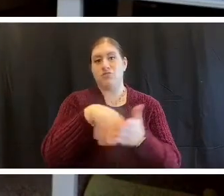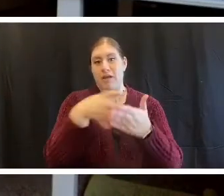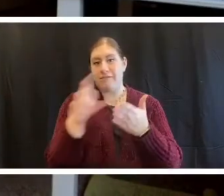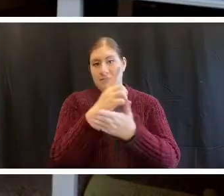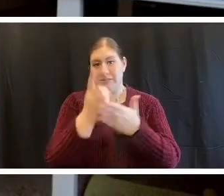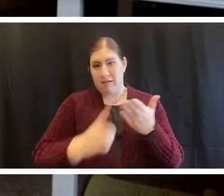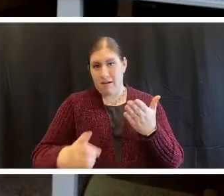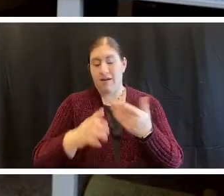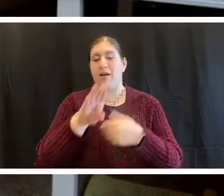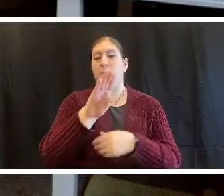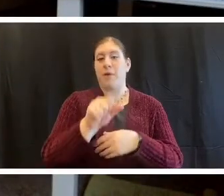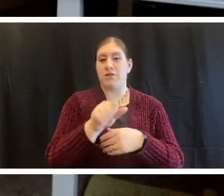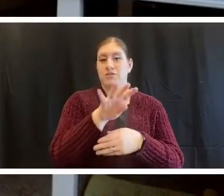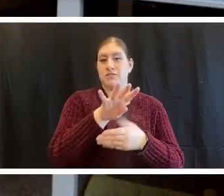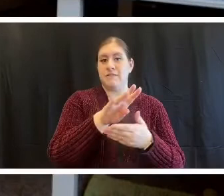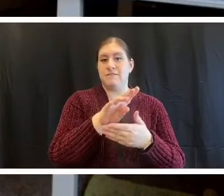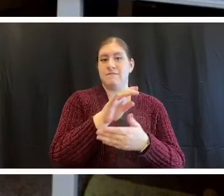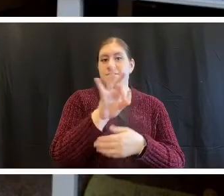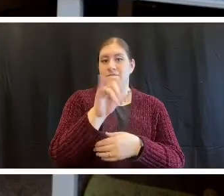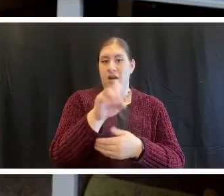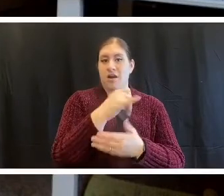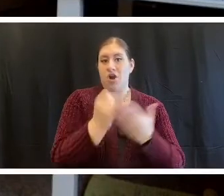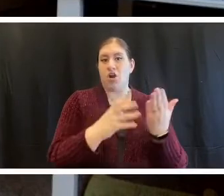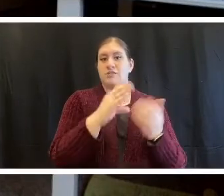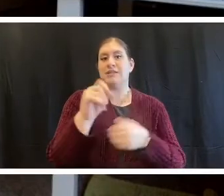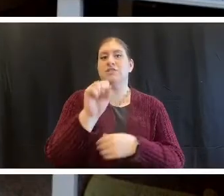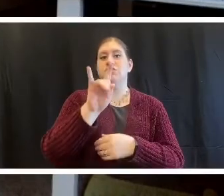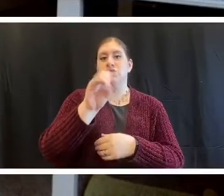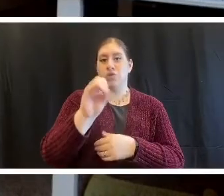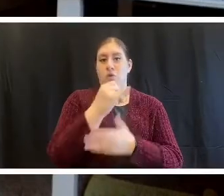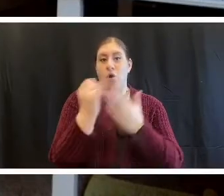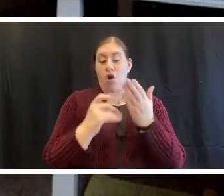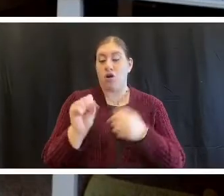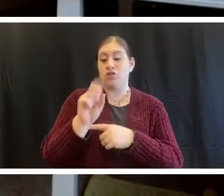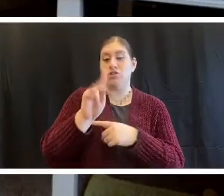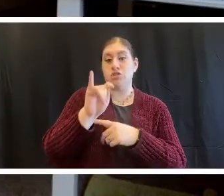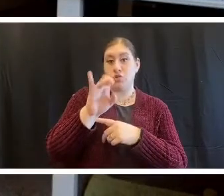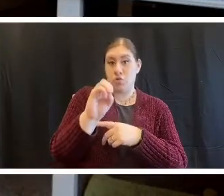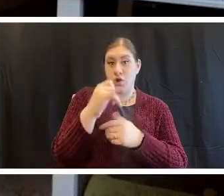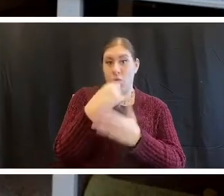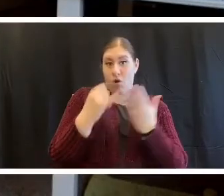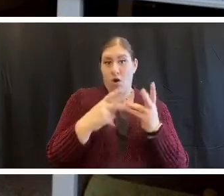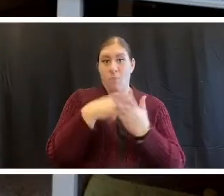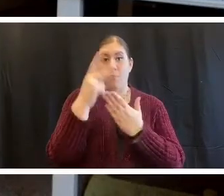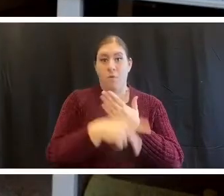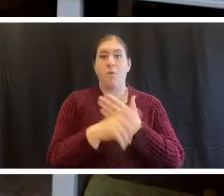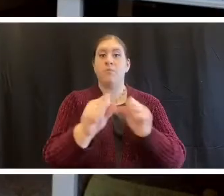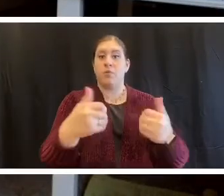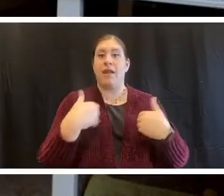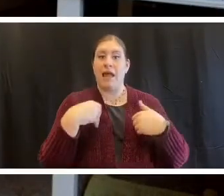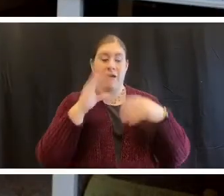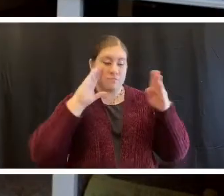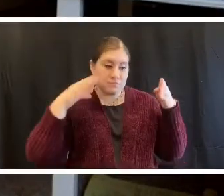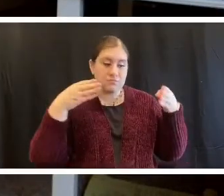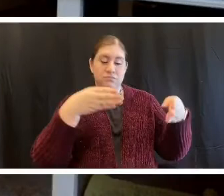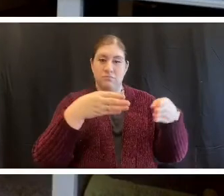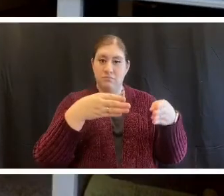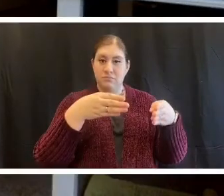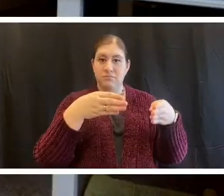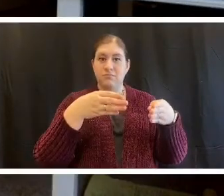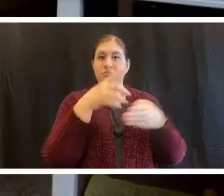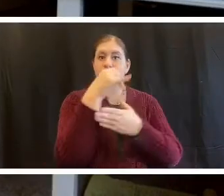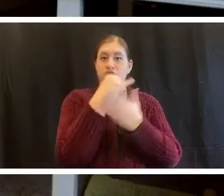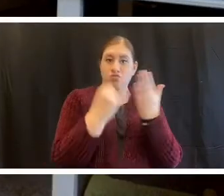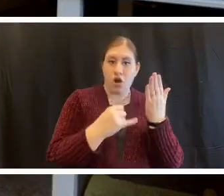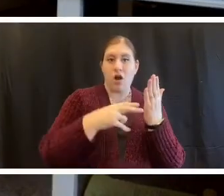Design and a Bachelor of Fine Arts in Studio Art. In the Studio Art program, you can have a concentration in